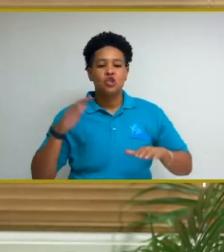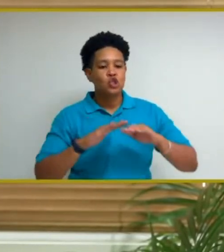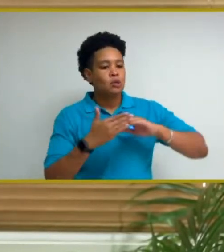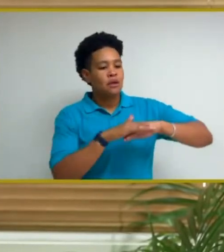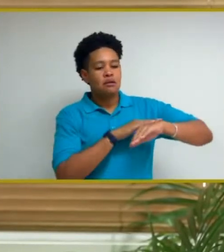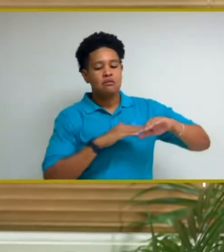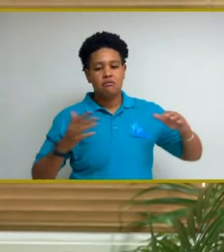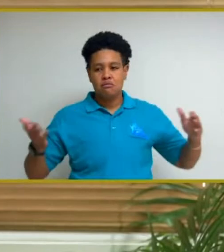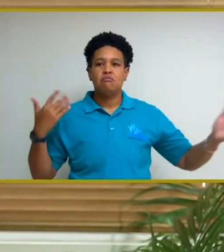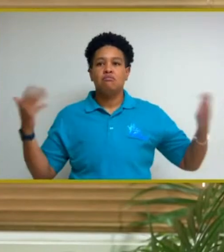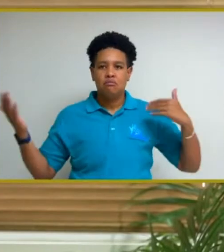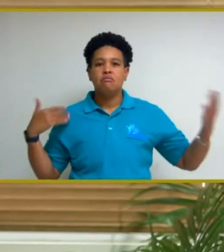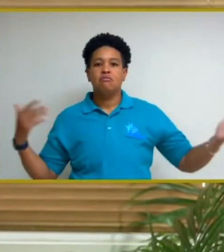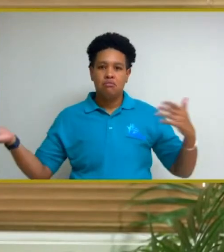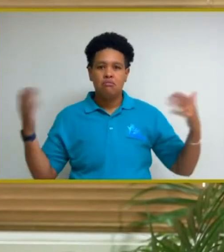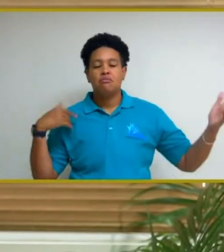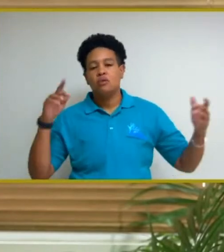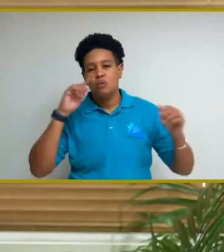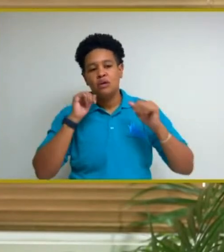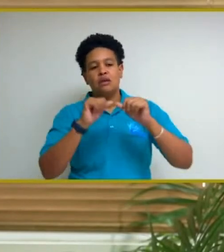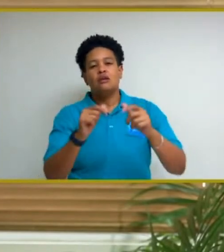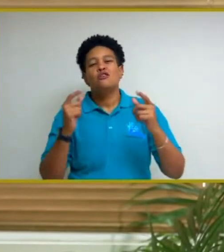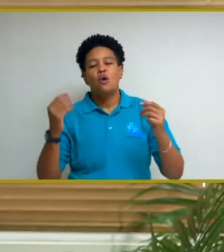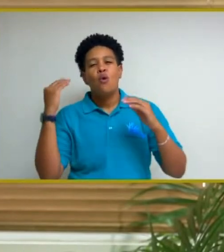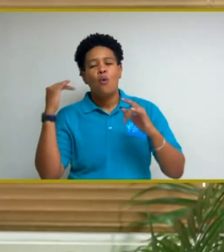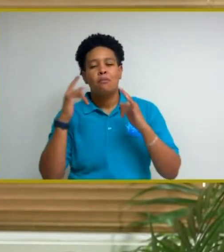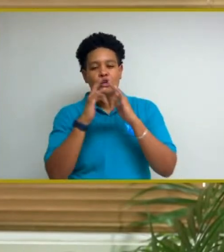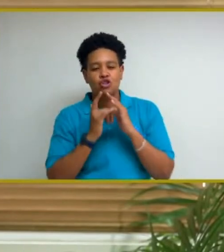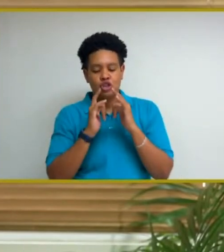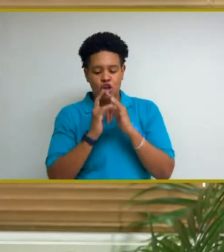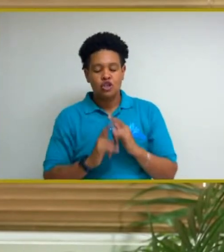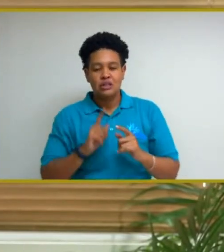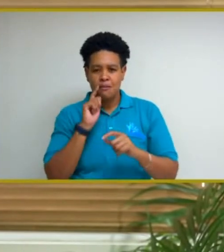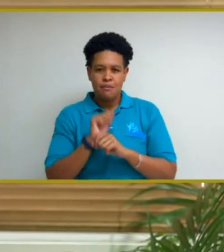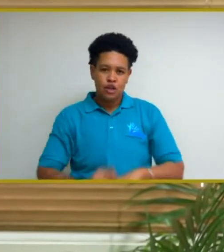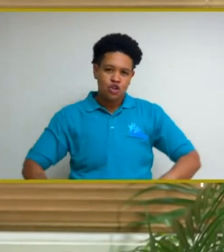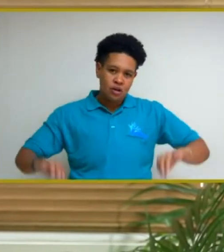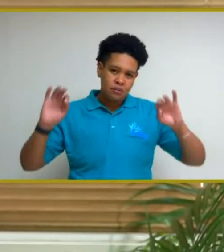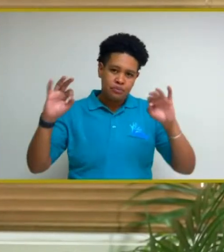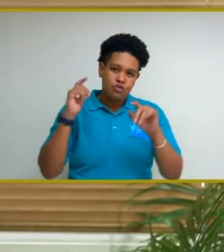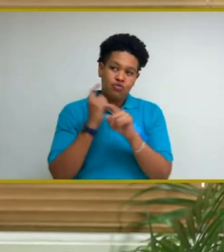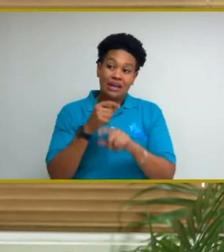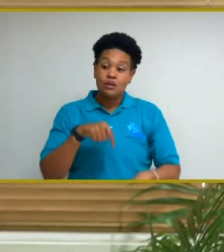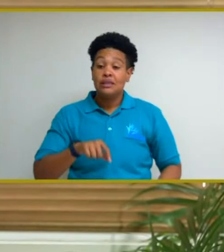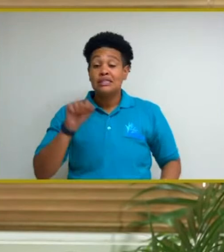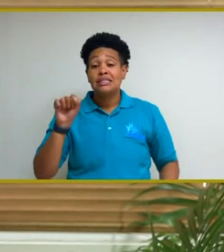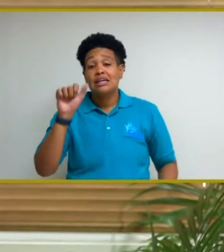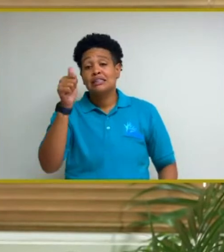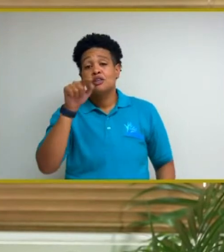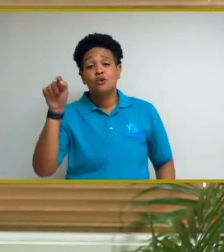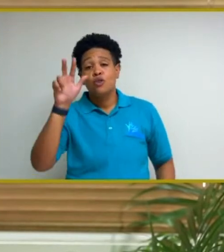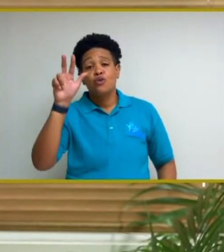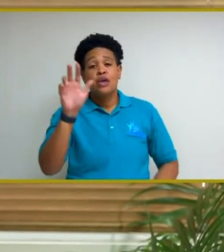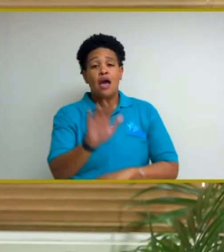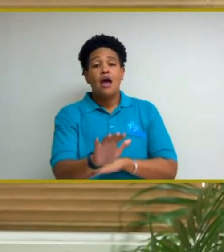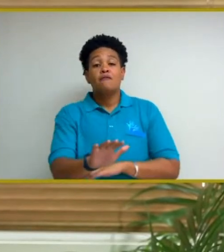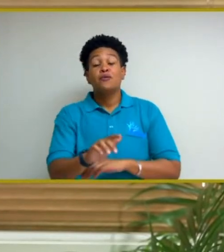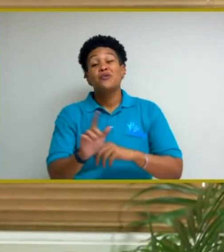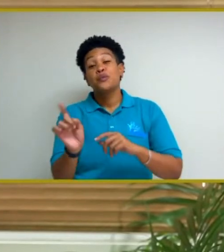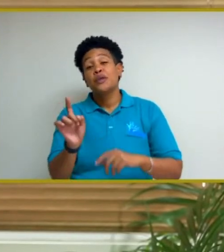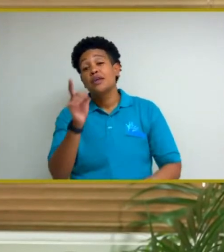and hopefully just keep refining it to get it right. So this Saturday, 10 to 3 p.m., National